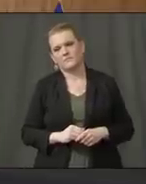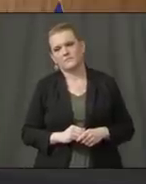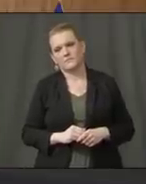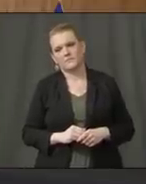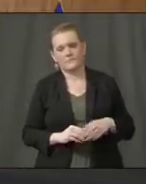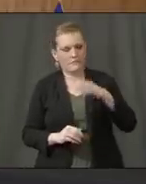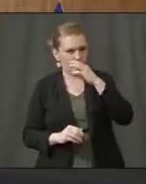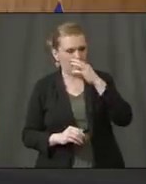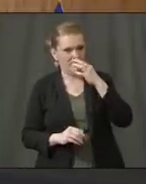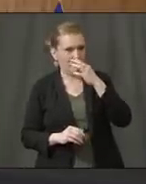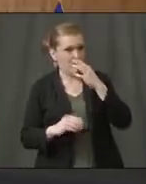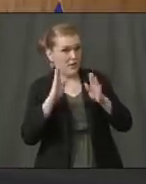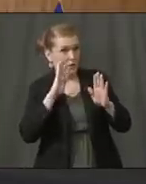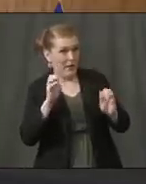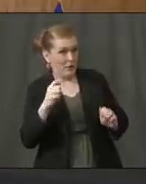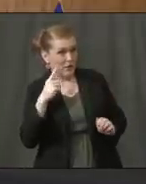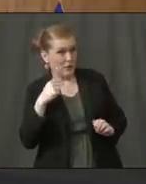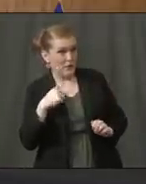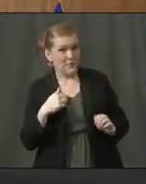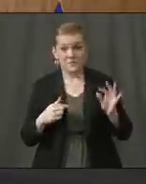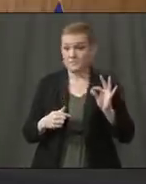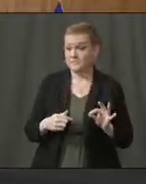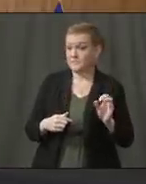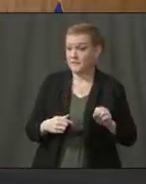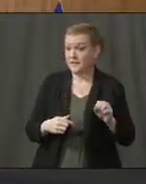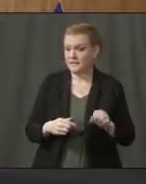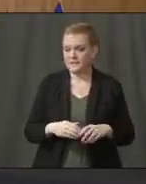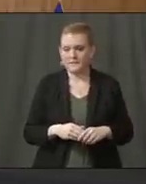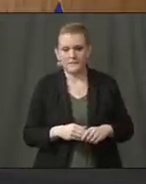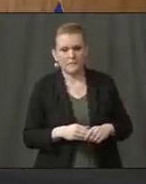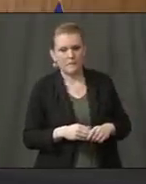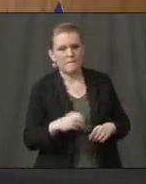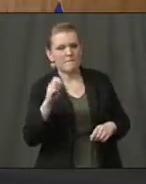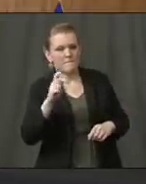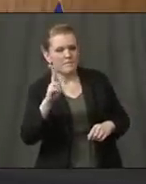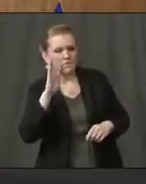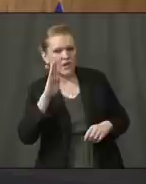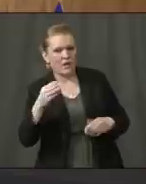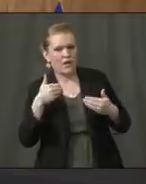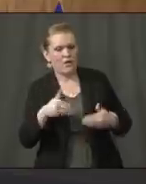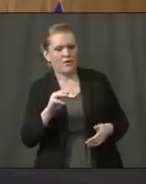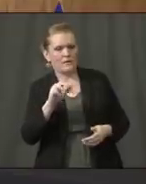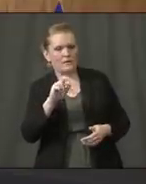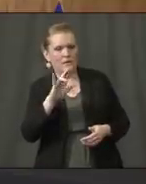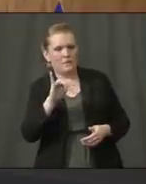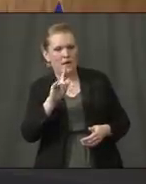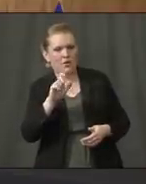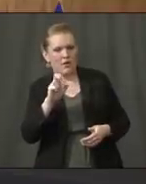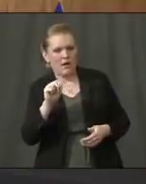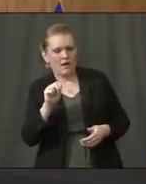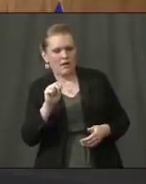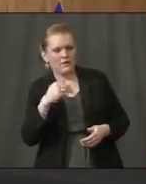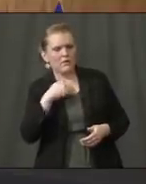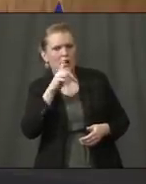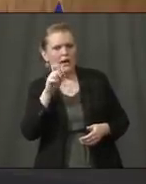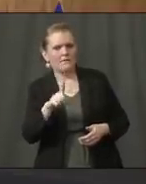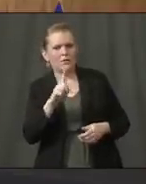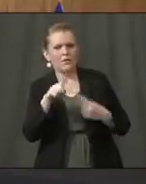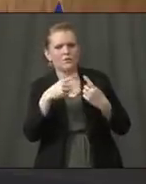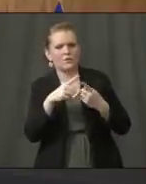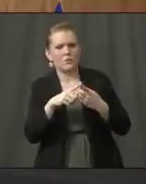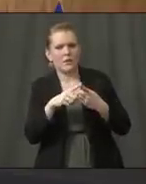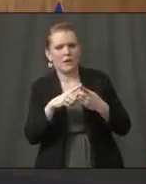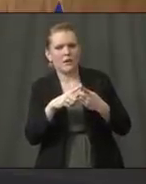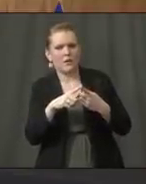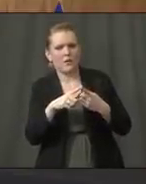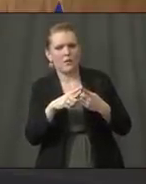Hi, can you hear me? Yes, we can. Okay, hello, this is Mary Ellen Gordon. I had a question about, first of